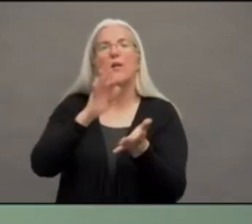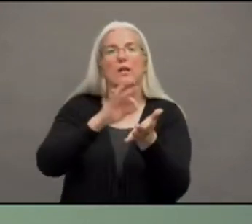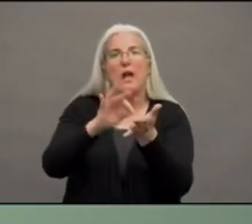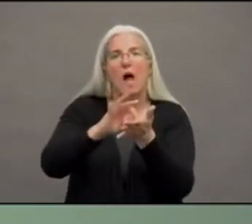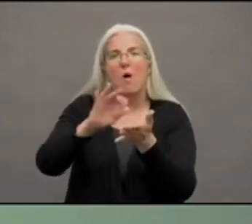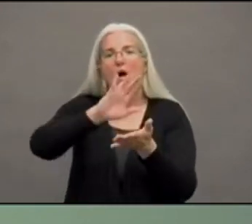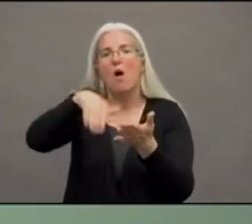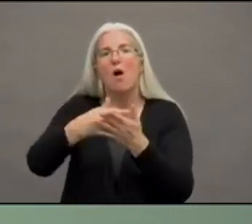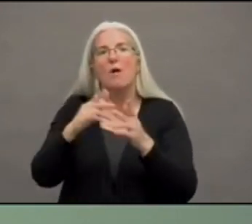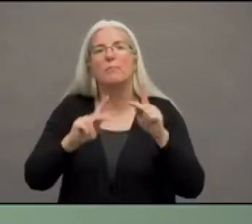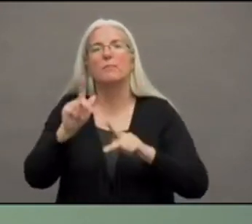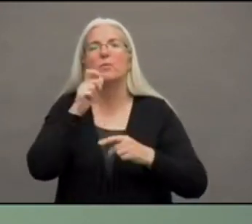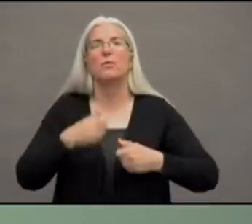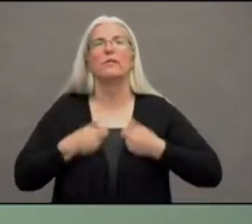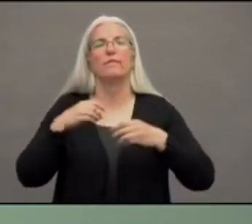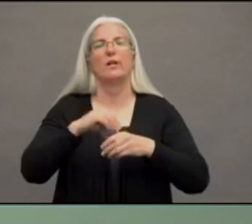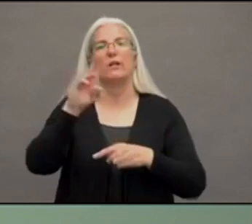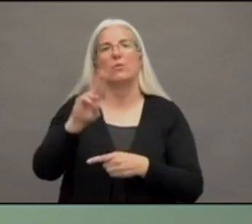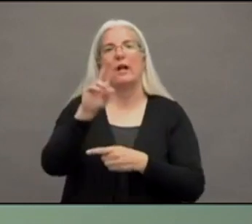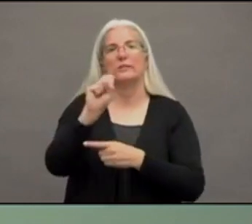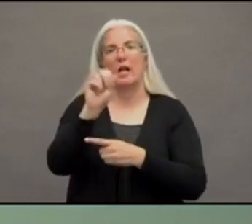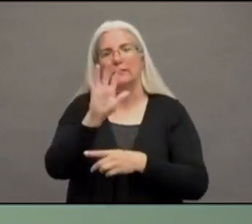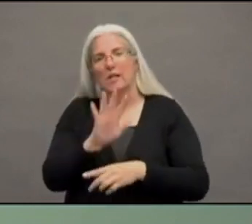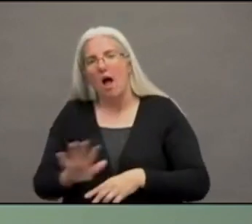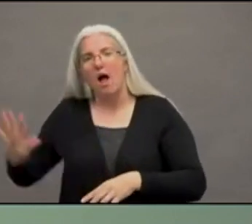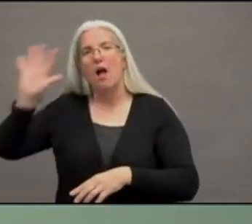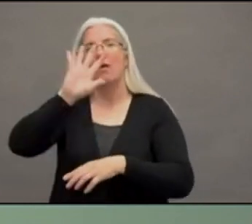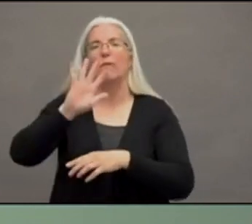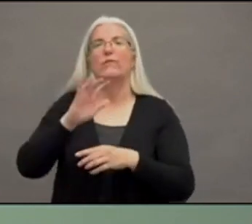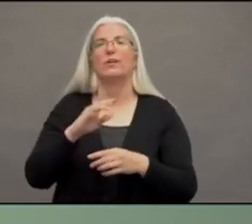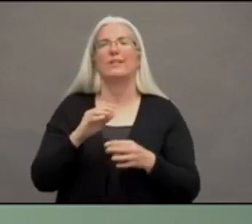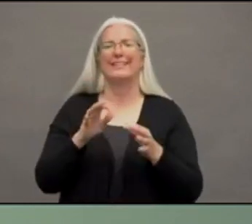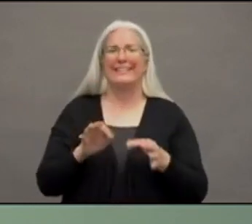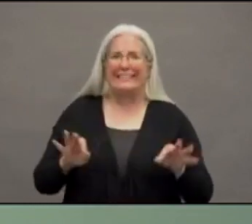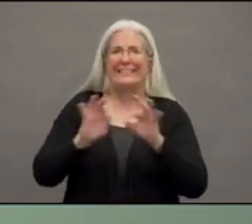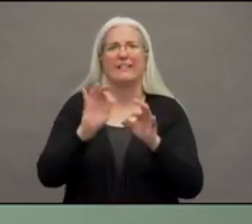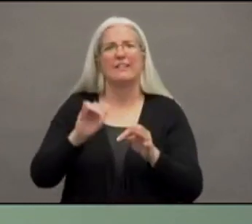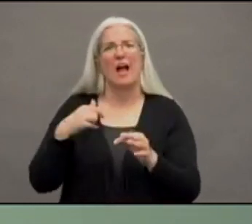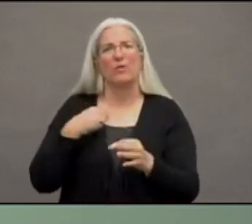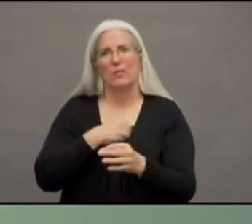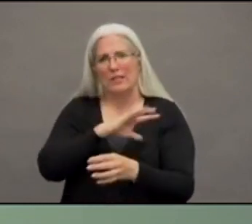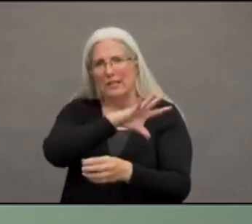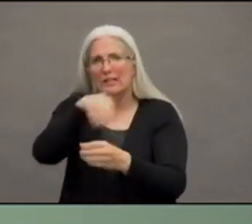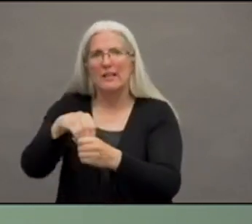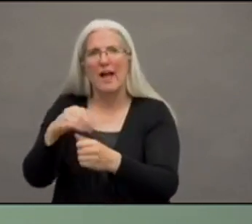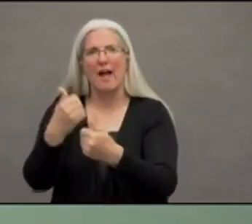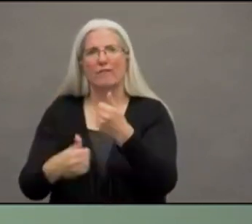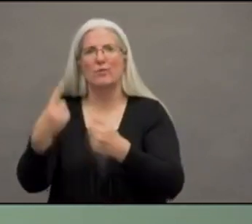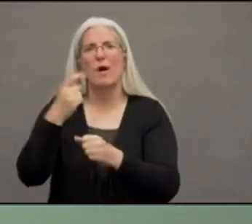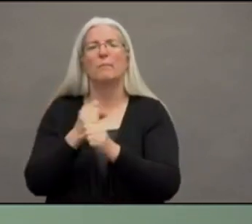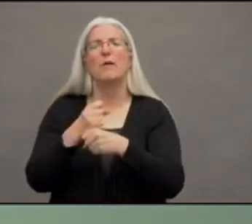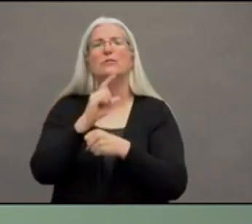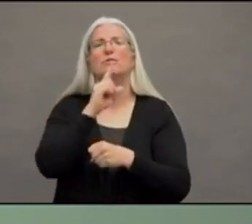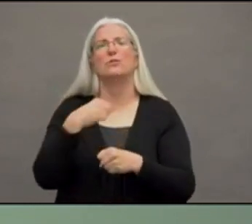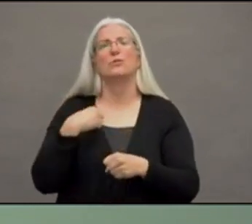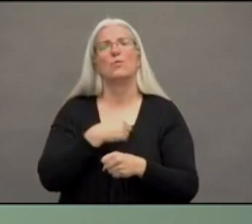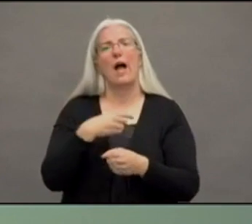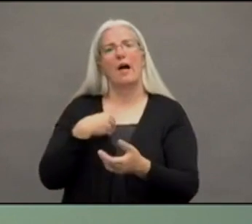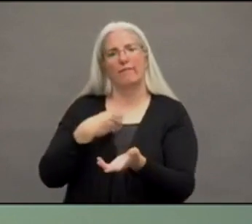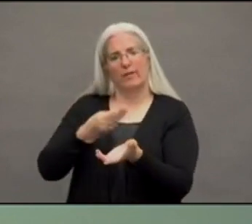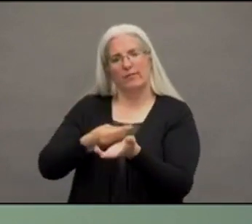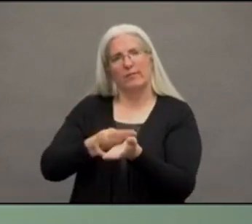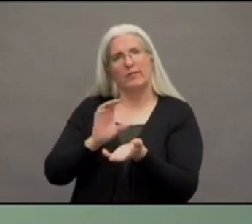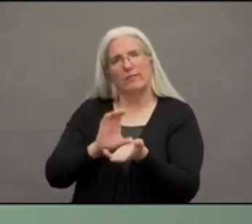it is so important that everyone participates because we need to ensure our fair share of funding, like Mariana said, but also for